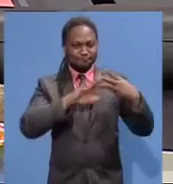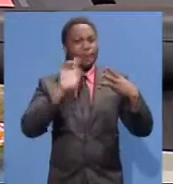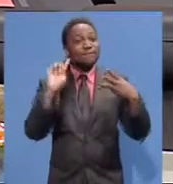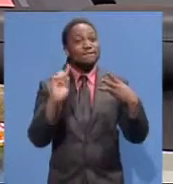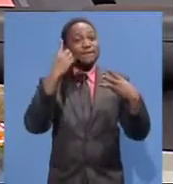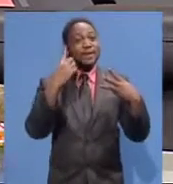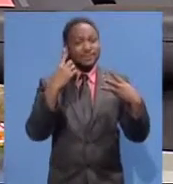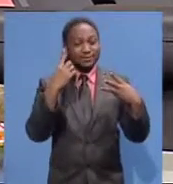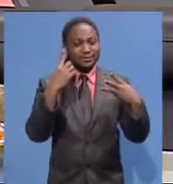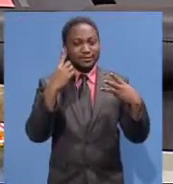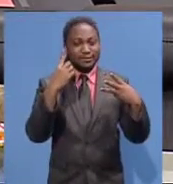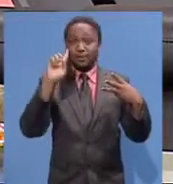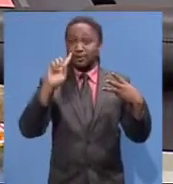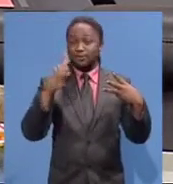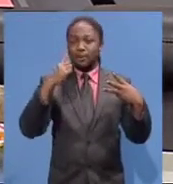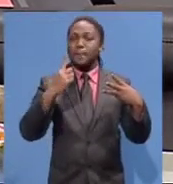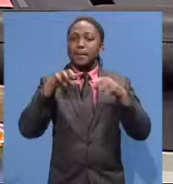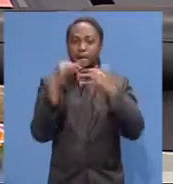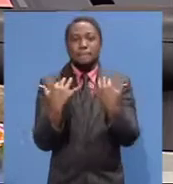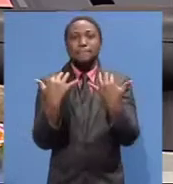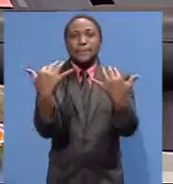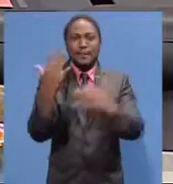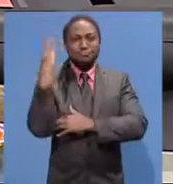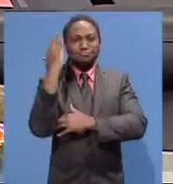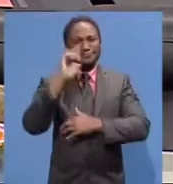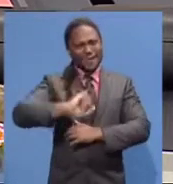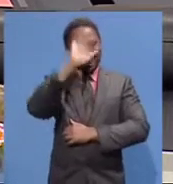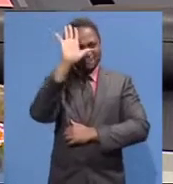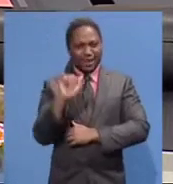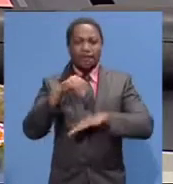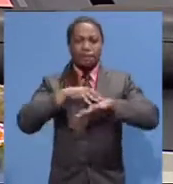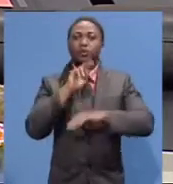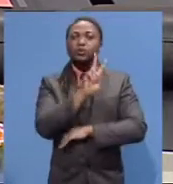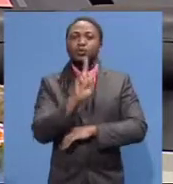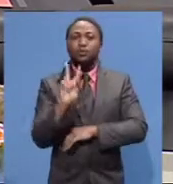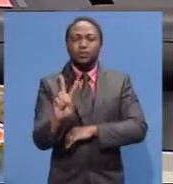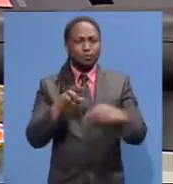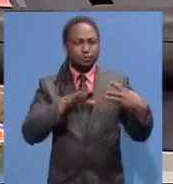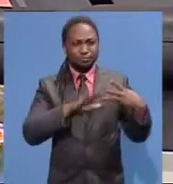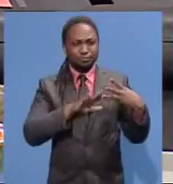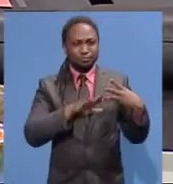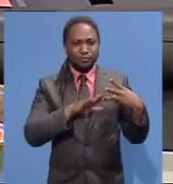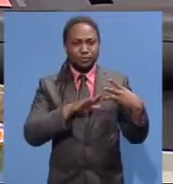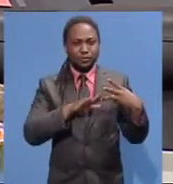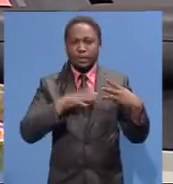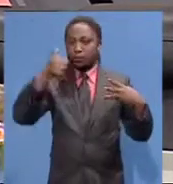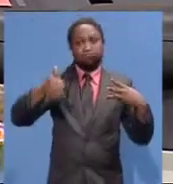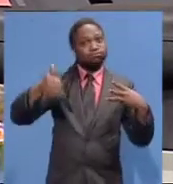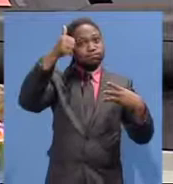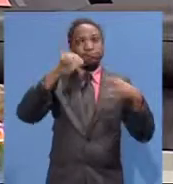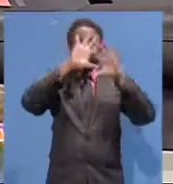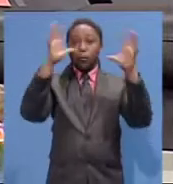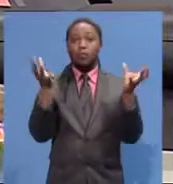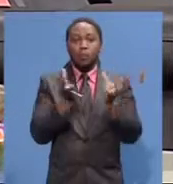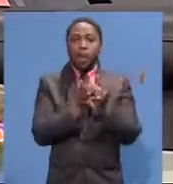first place in terms of public speaking in Africa. By the age of 22, well, he was right at the top of his game in the world. In